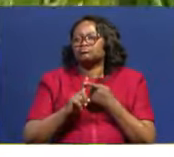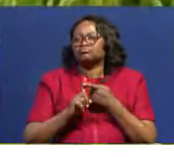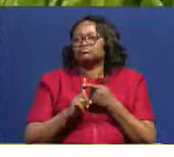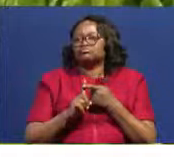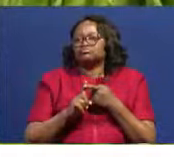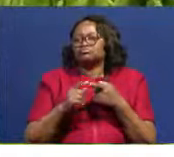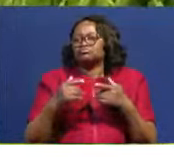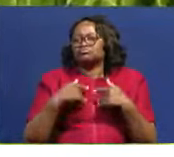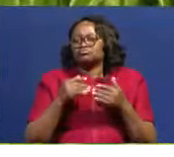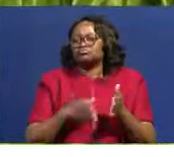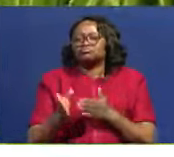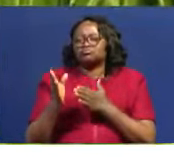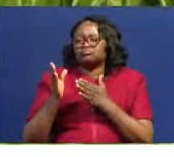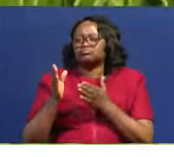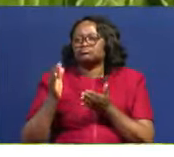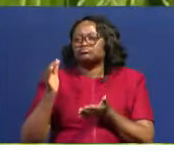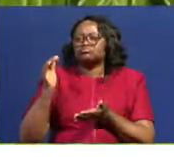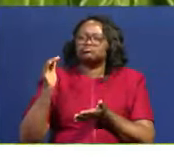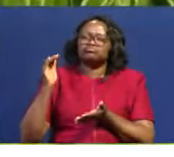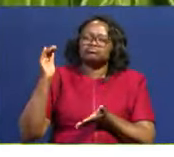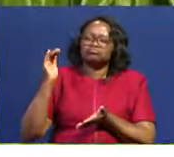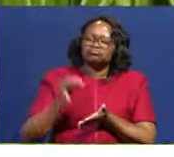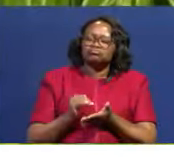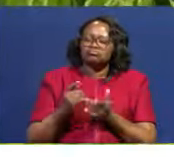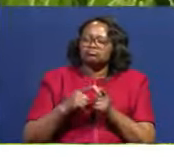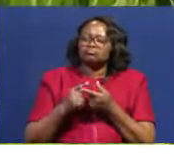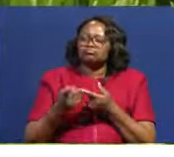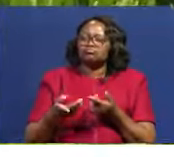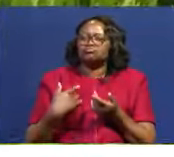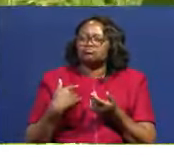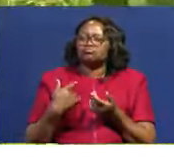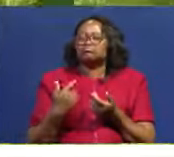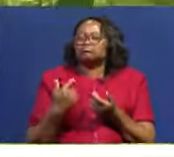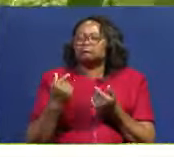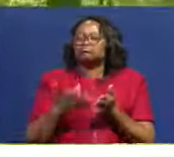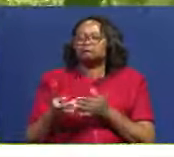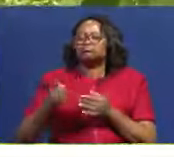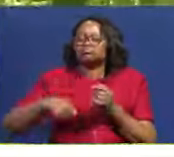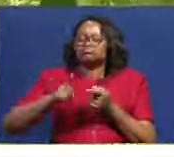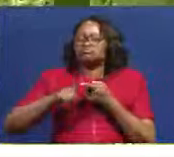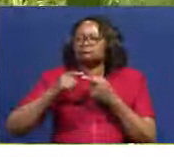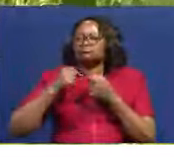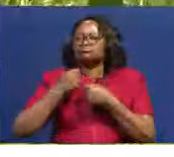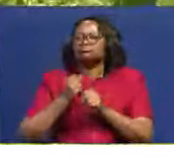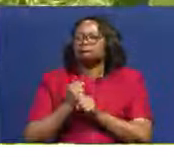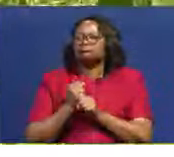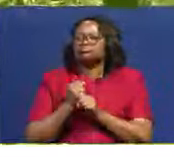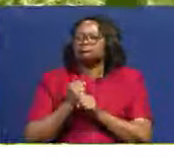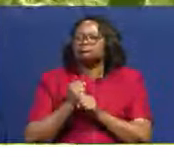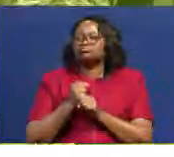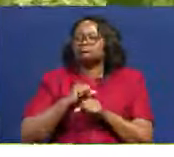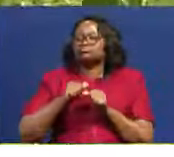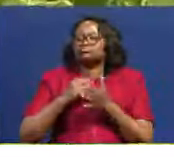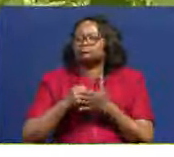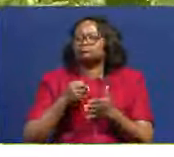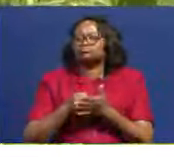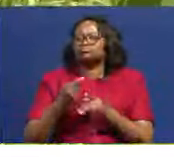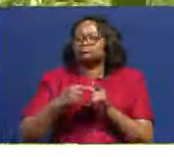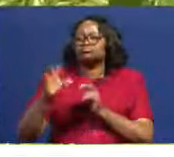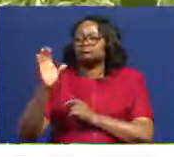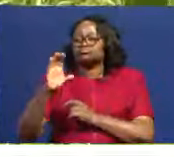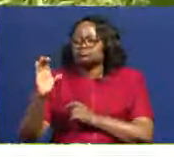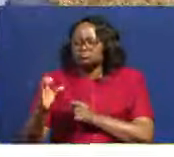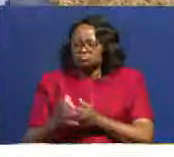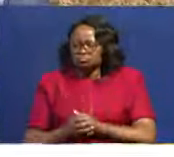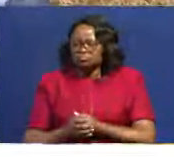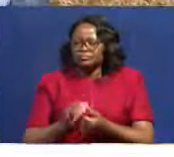some mechanisms on reduction of rice methane. And in there is an opportunity for us to make a little bit of money from carbon credits.